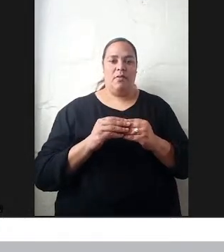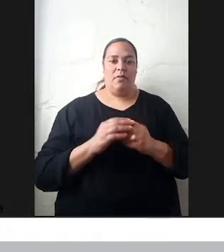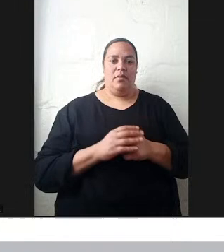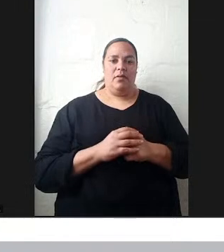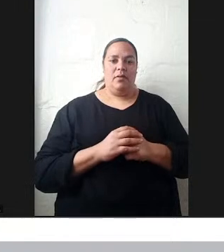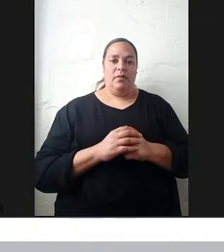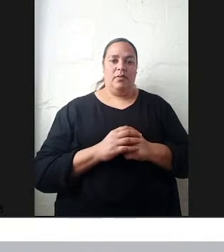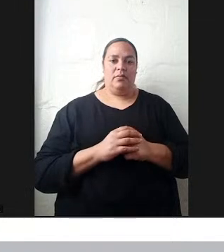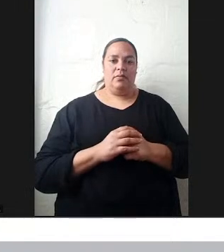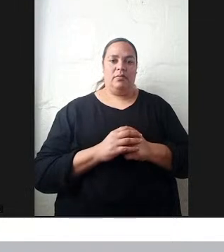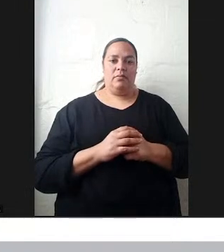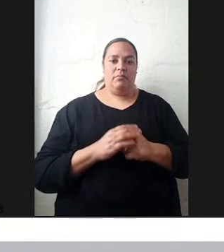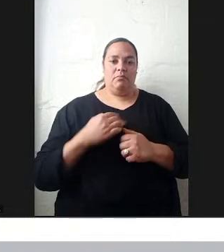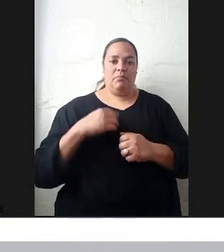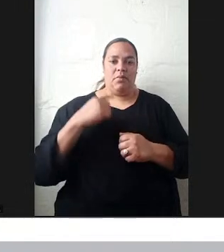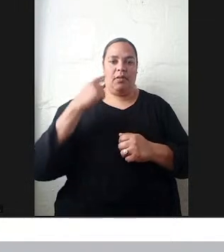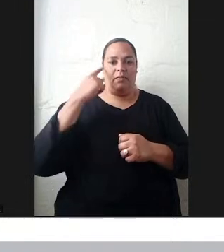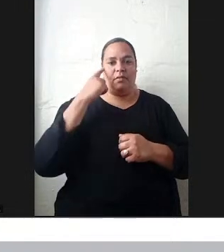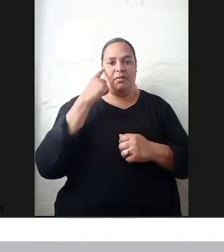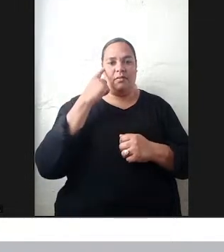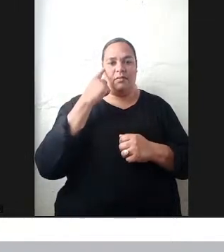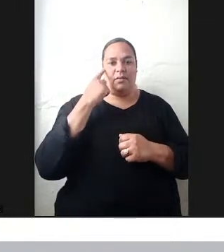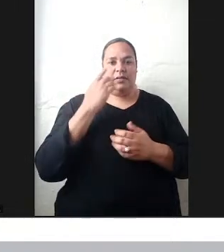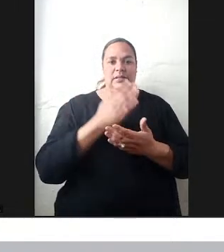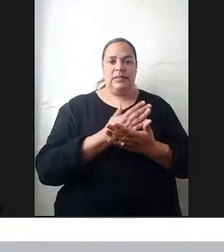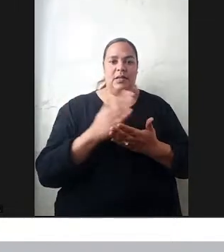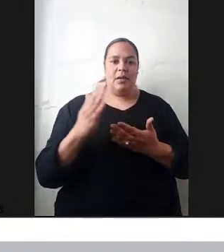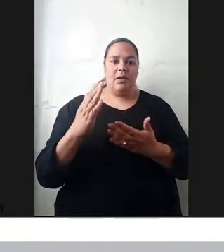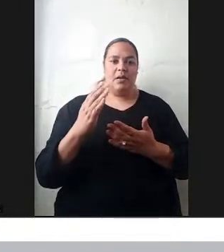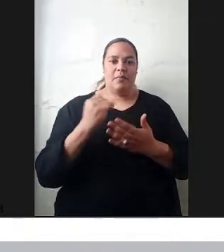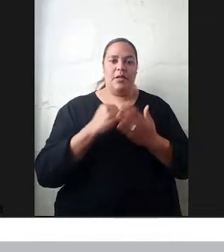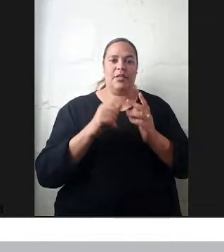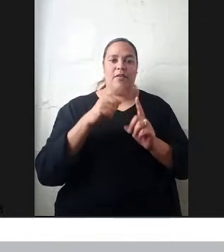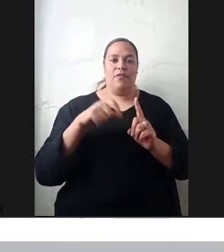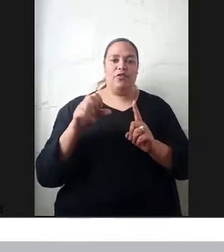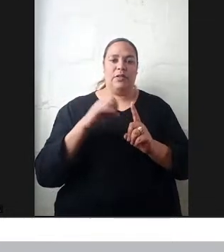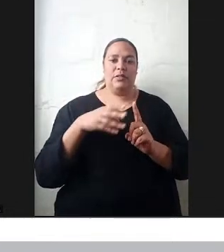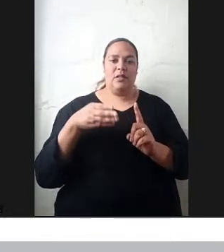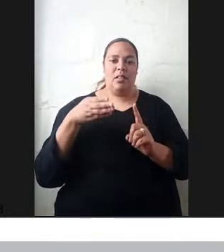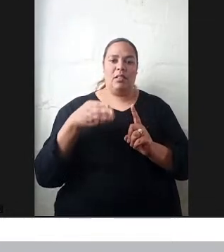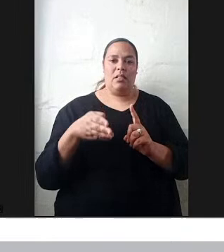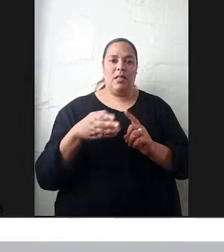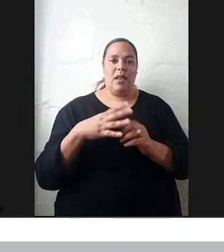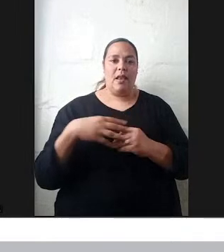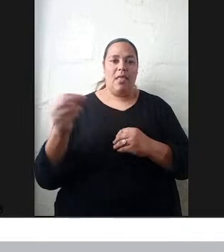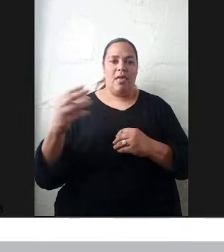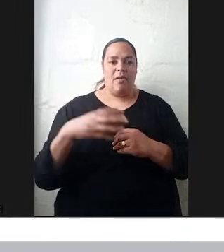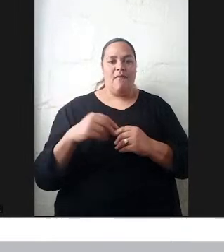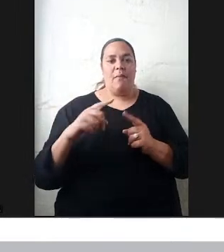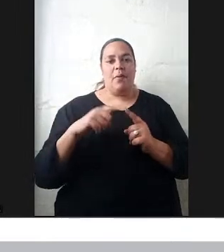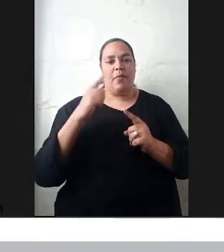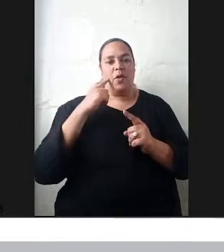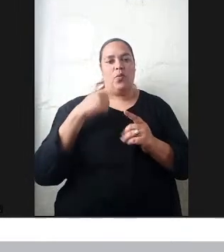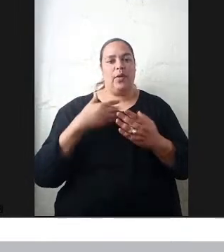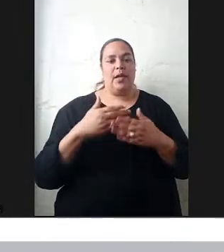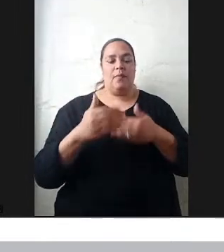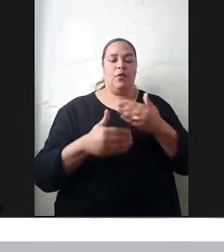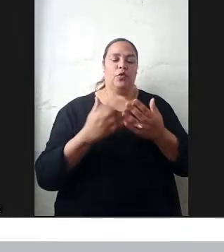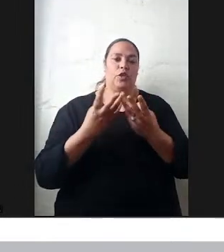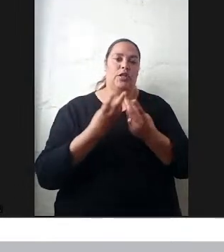I think some individuals are still leaving, but I think we can proceed with